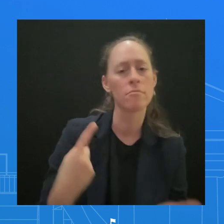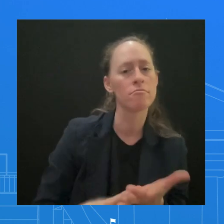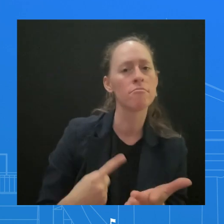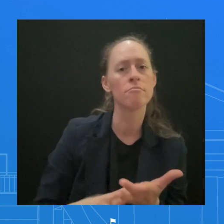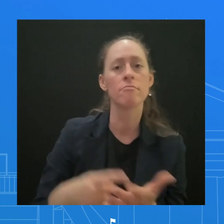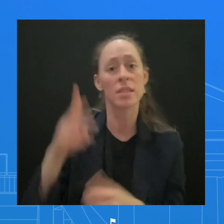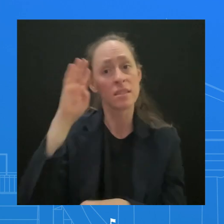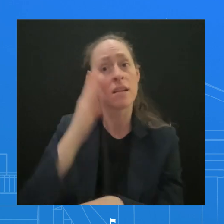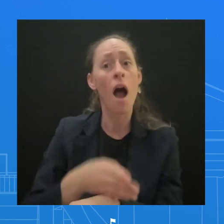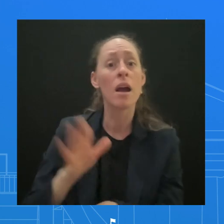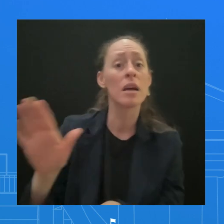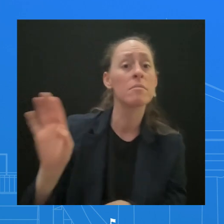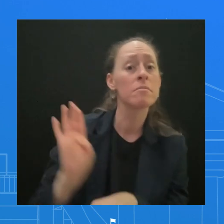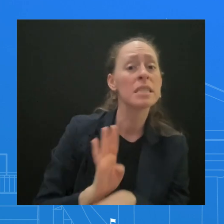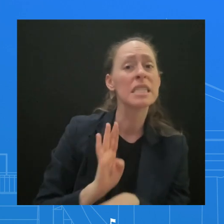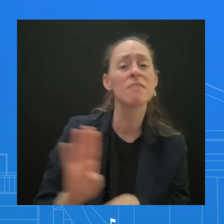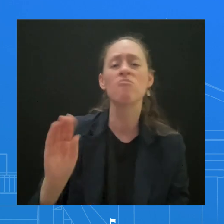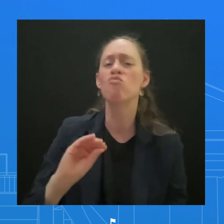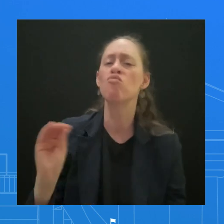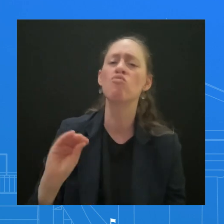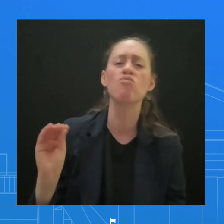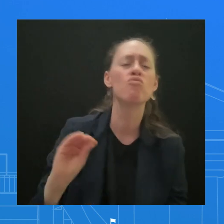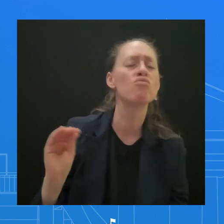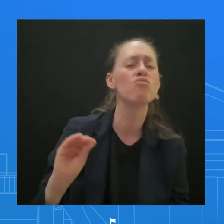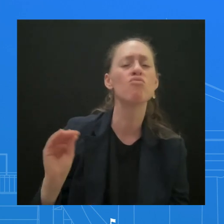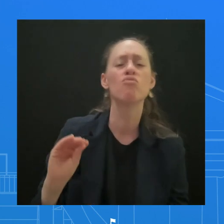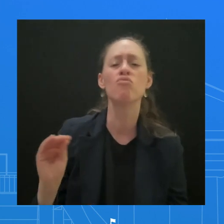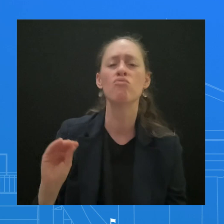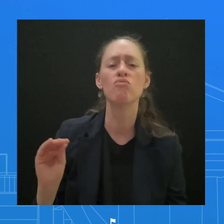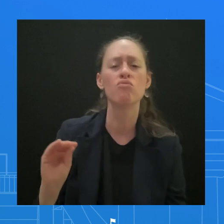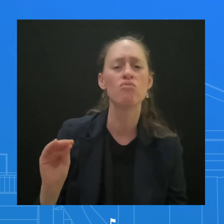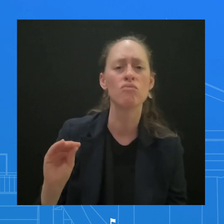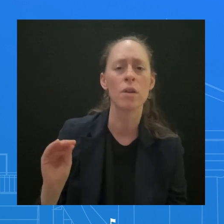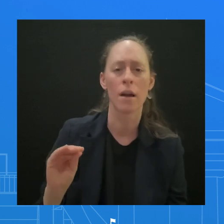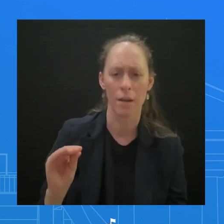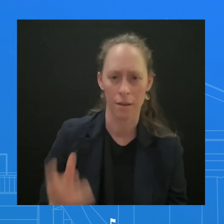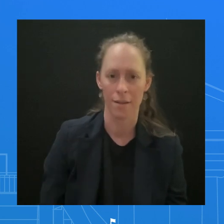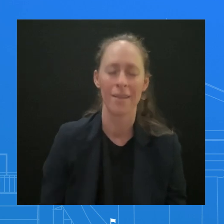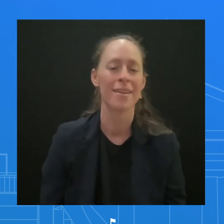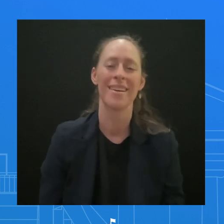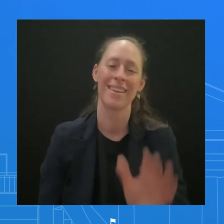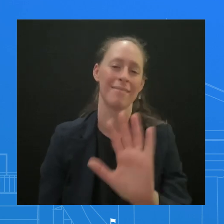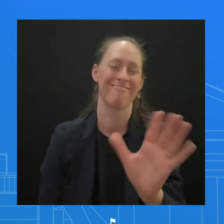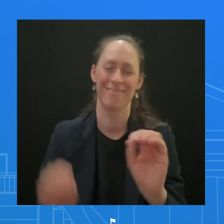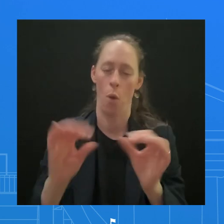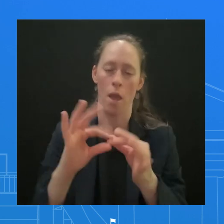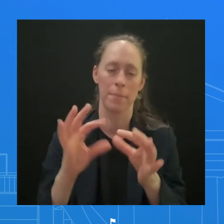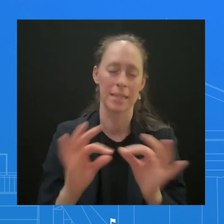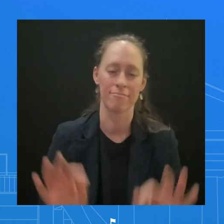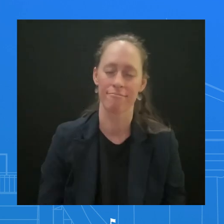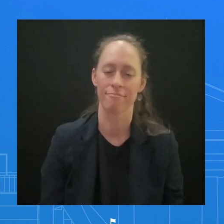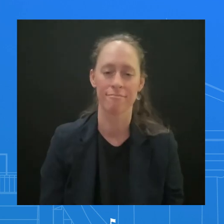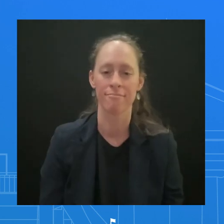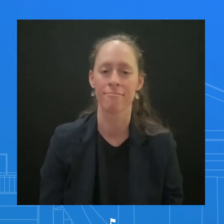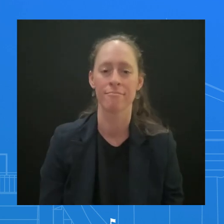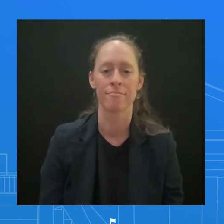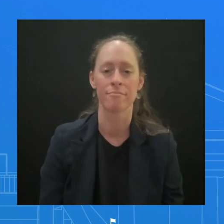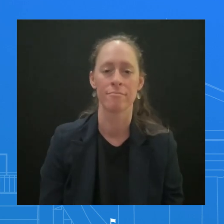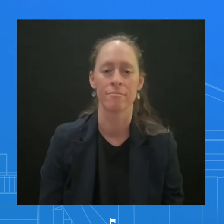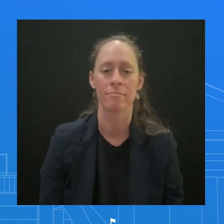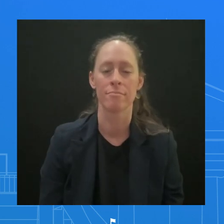No, and I'm not going to comment further on this. We're good. I'm not. James, let me save you some. Let me